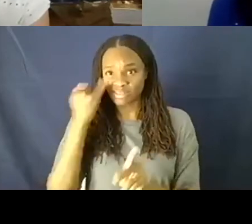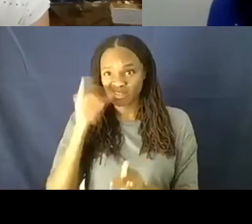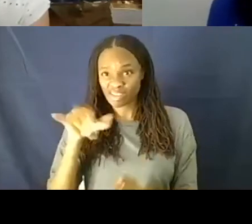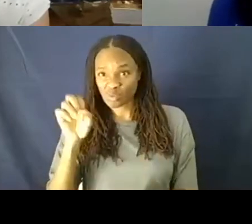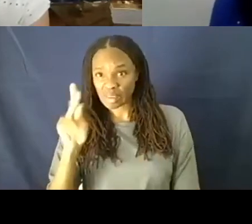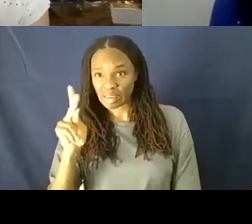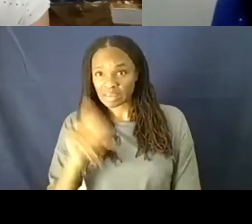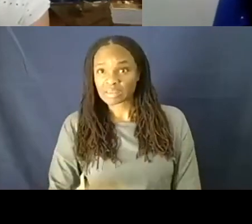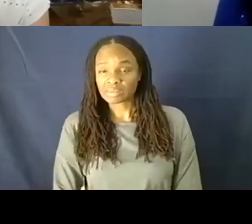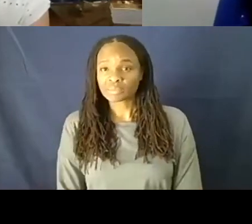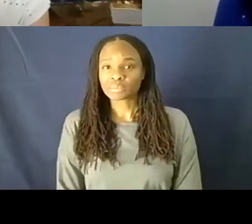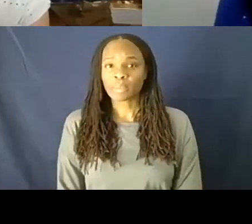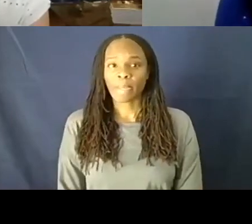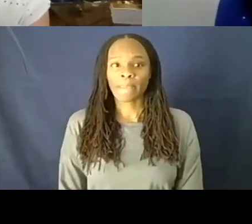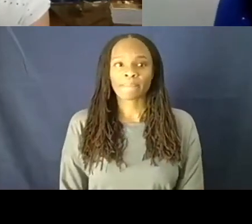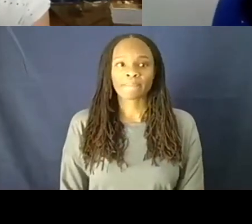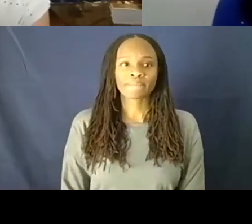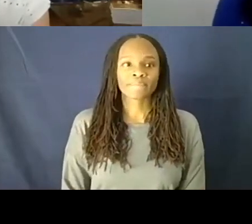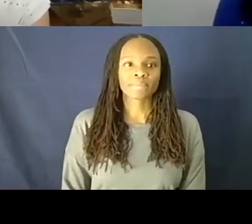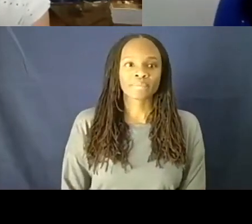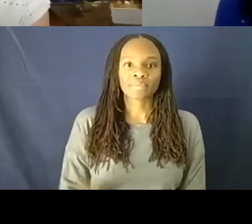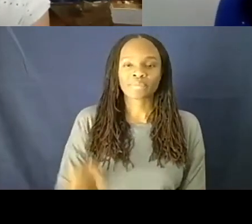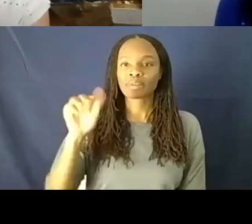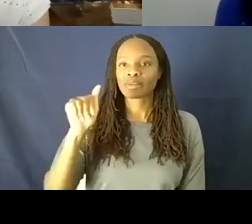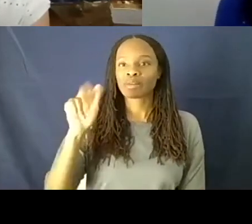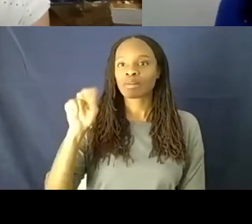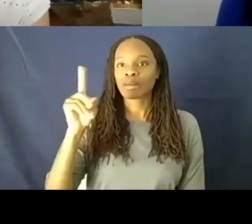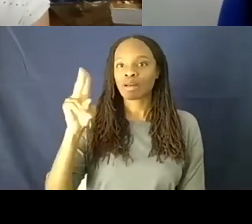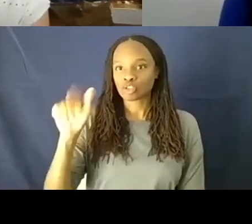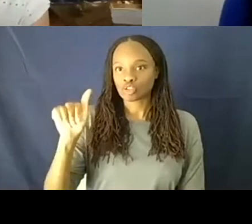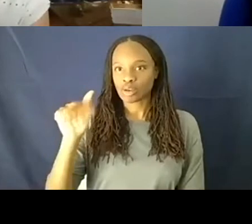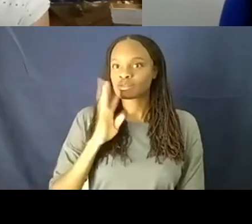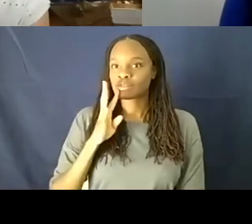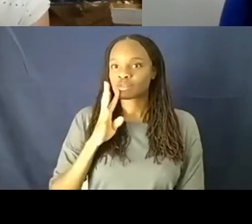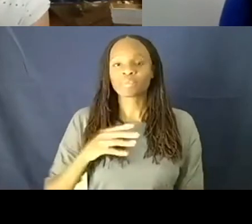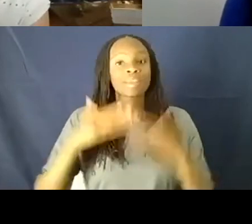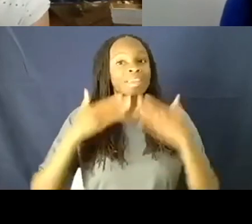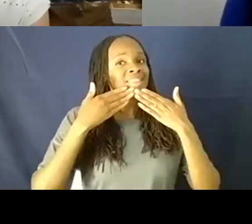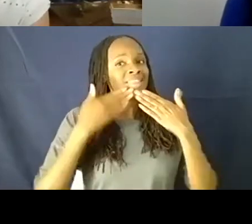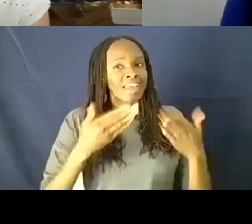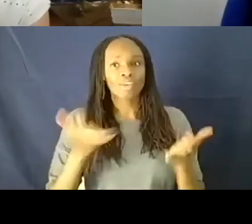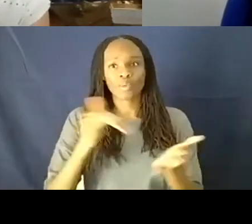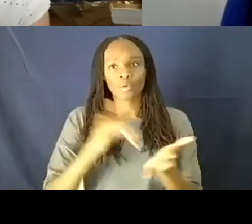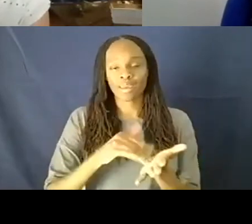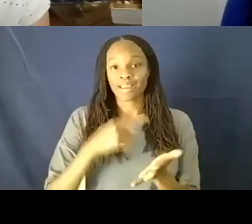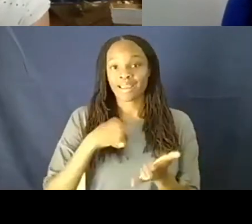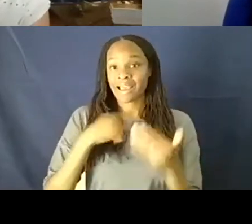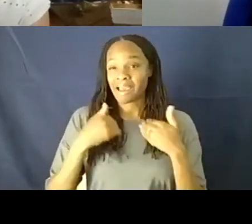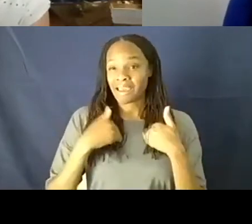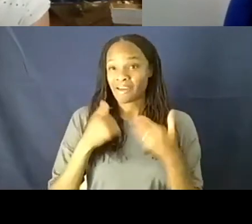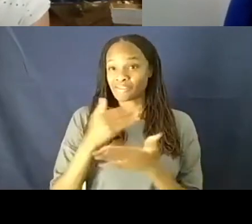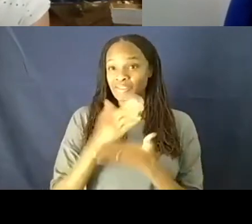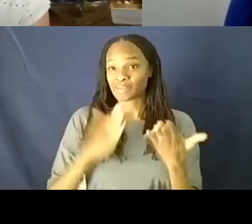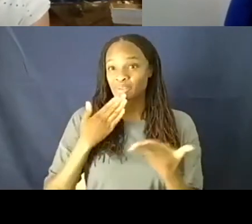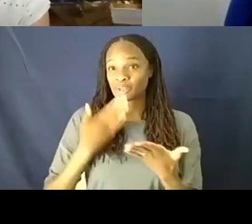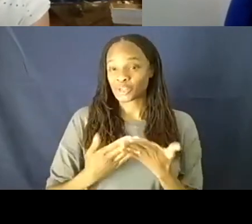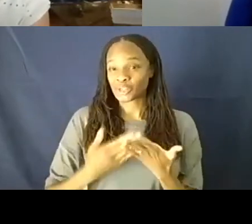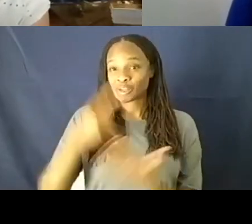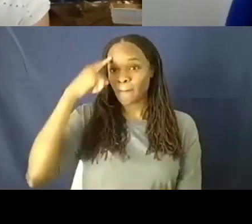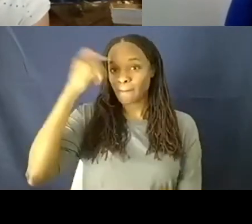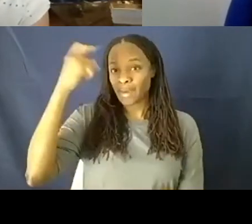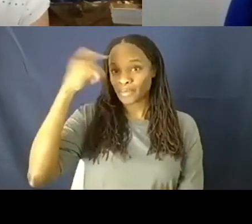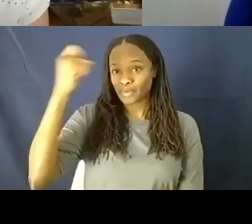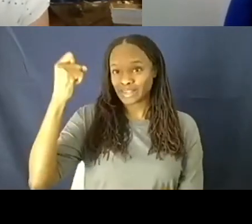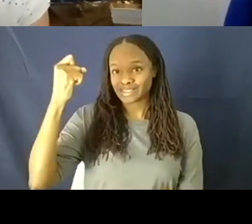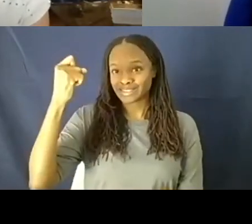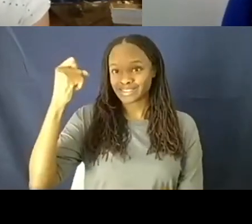Sure. Thank you again. I have some good memories this past